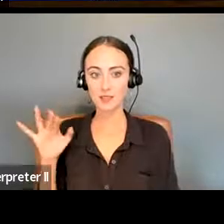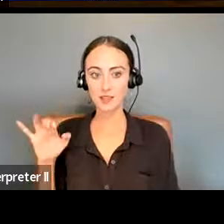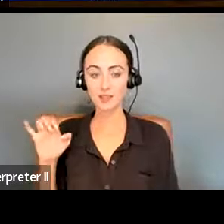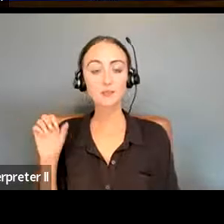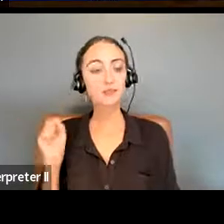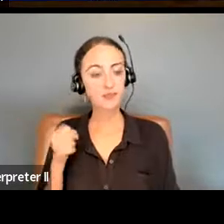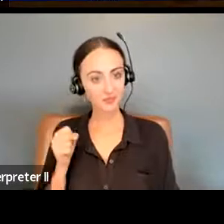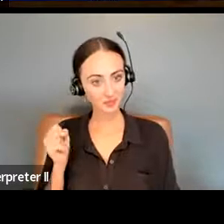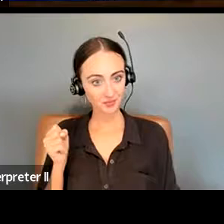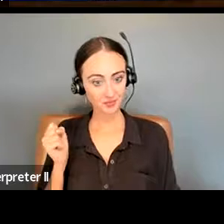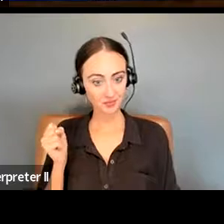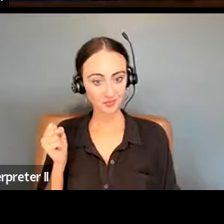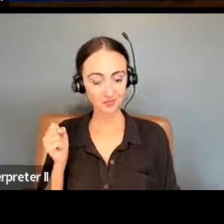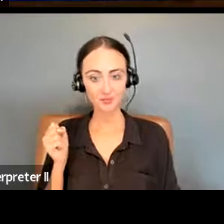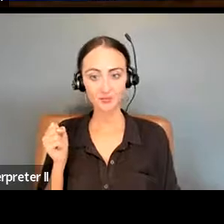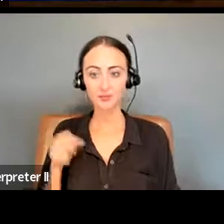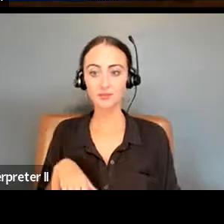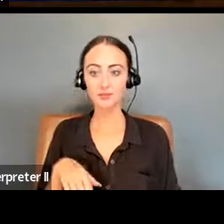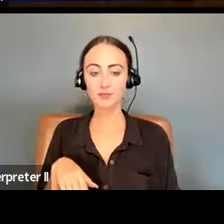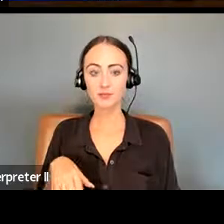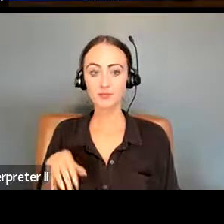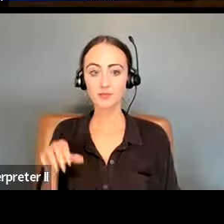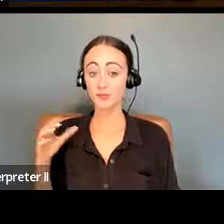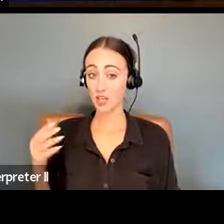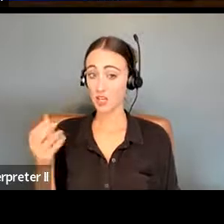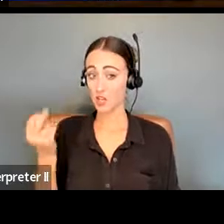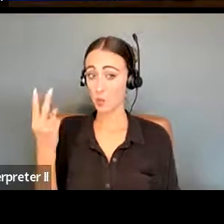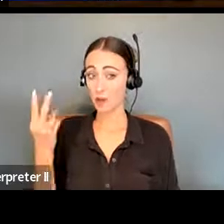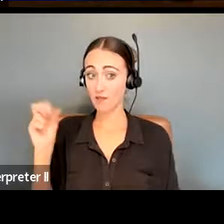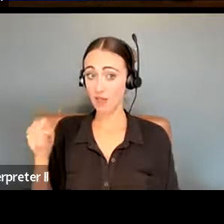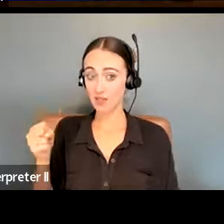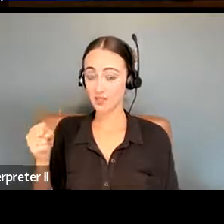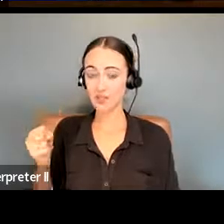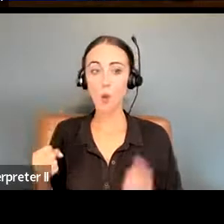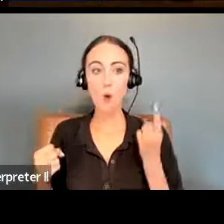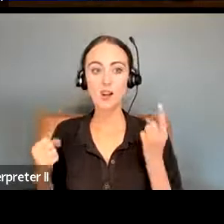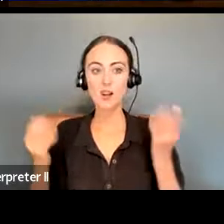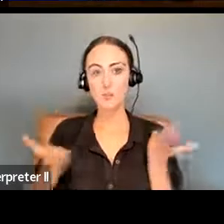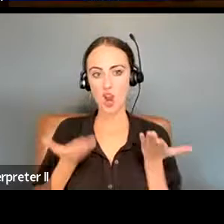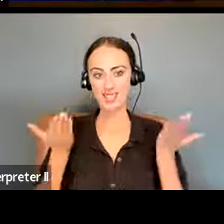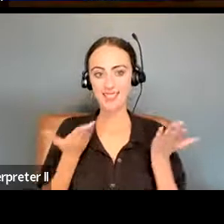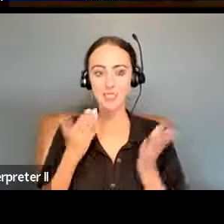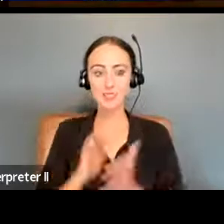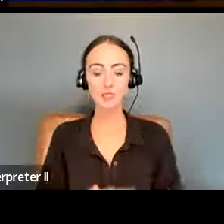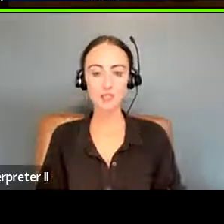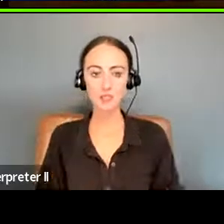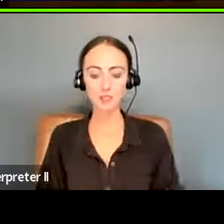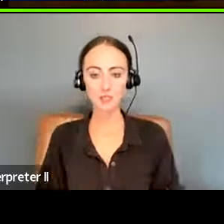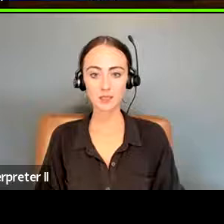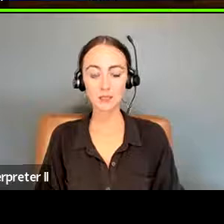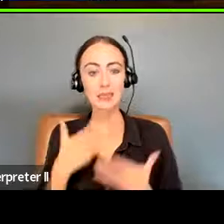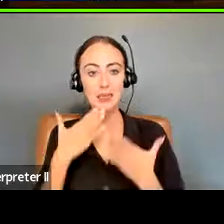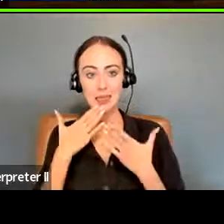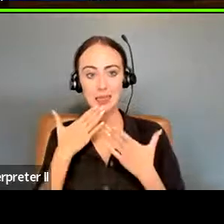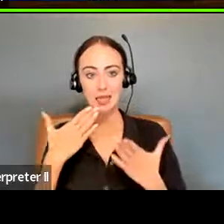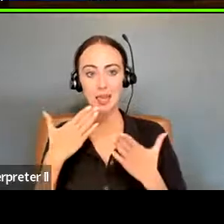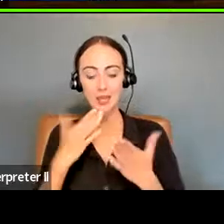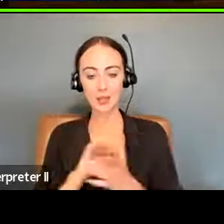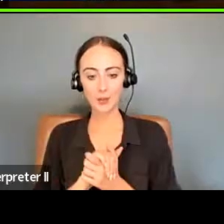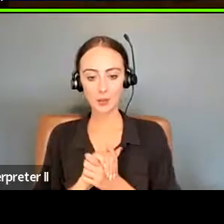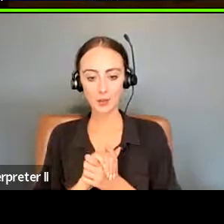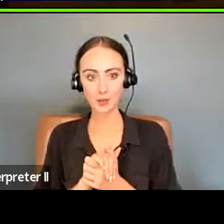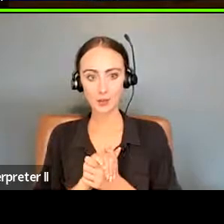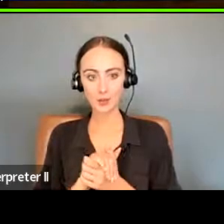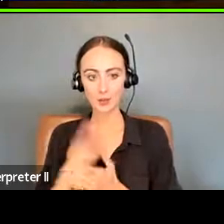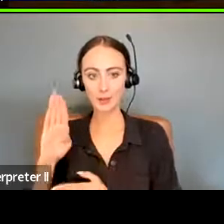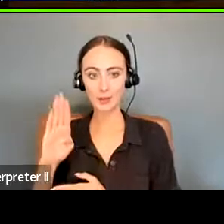Yes. Member McDuffie votes yes. Mr. Chairman, there are 12 yeses and 1 present. Thank you, Madam Secretary.